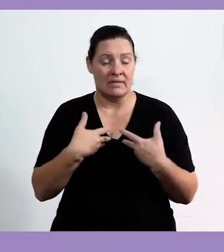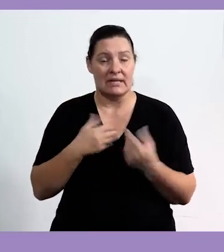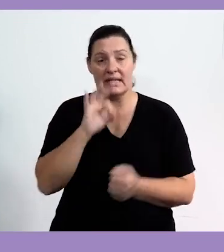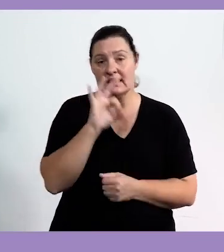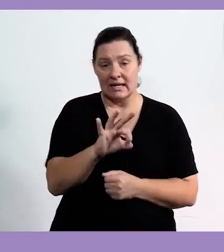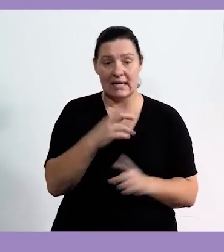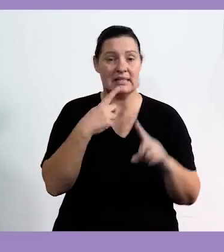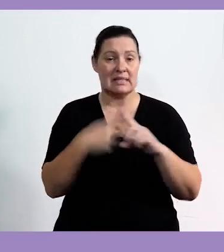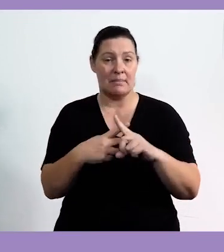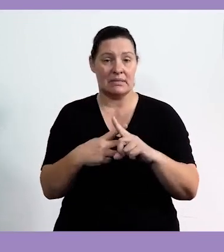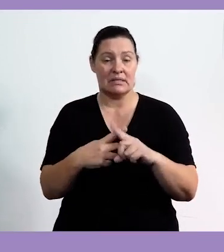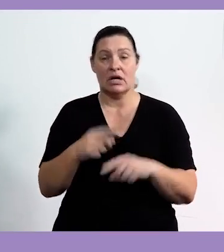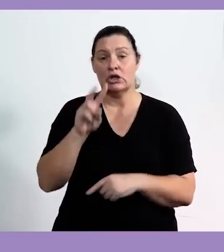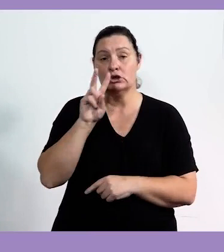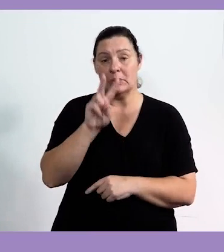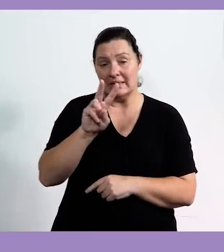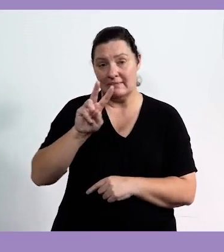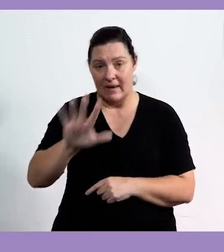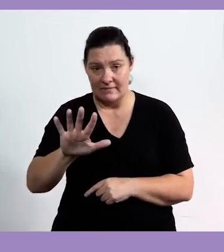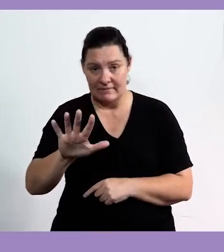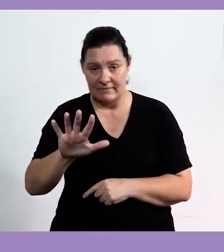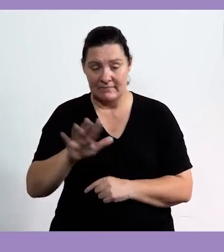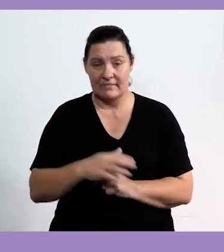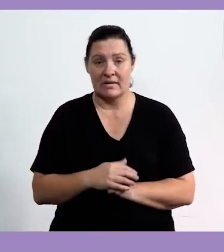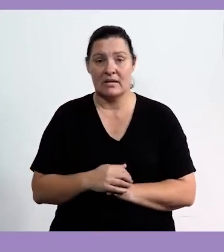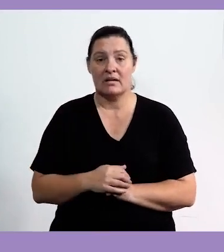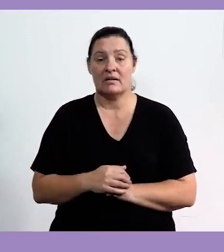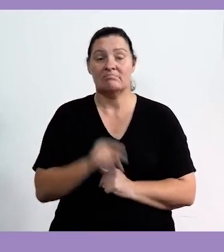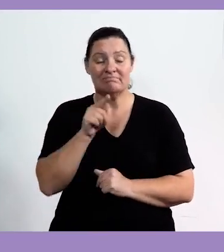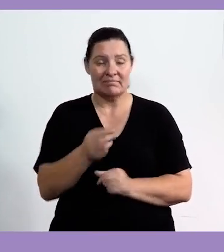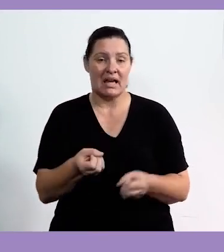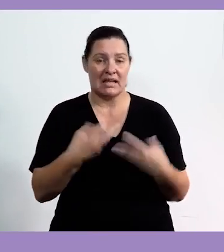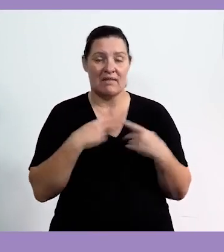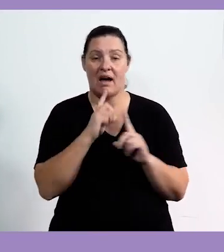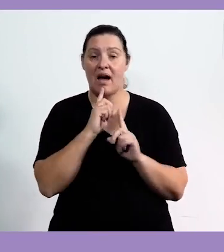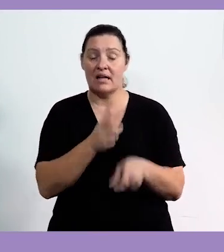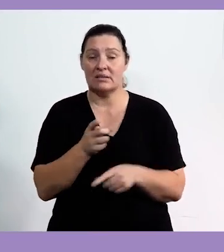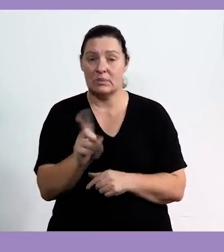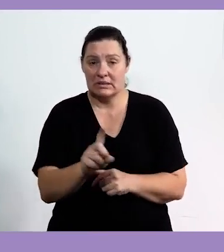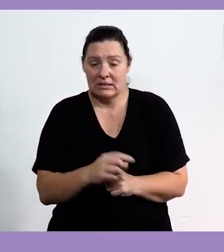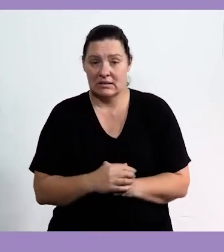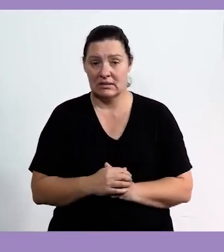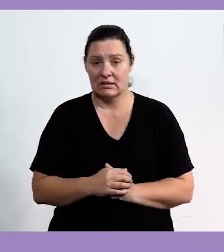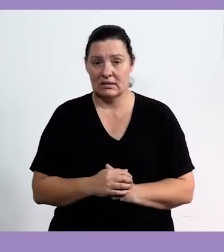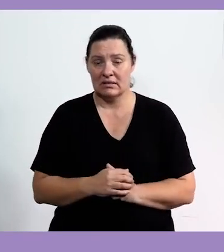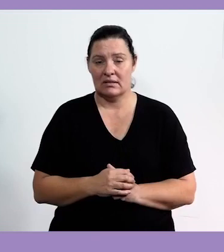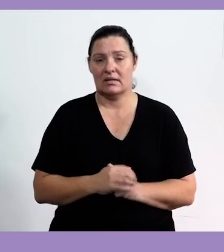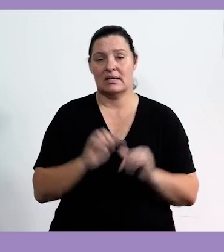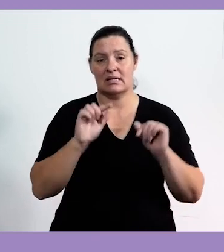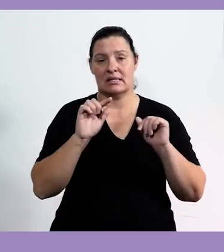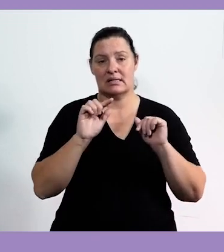That will give us 3 multiplied by 25. And that will give us an answer of